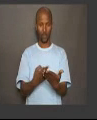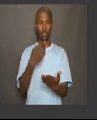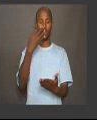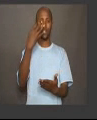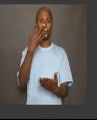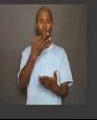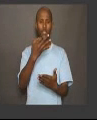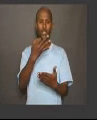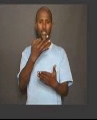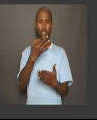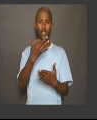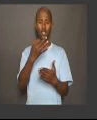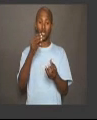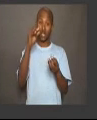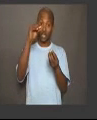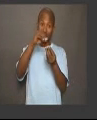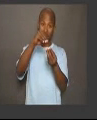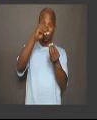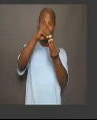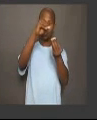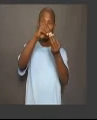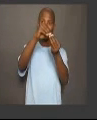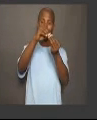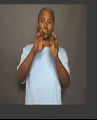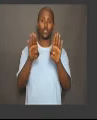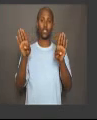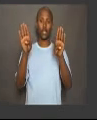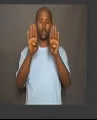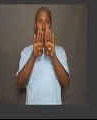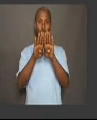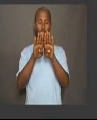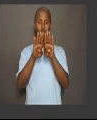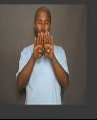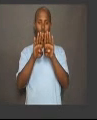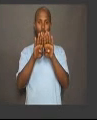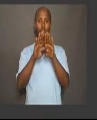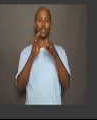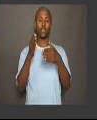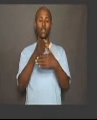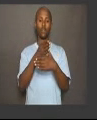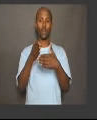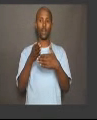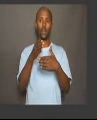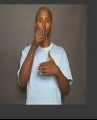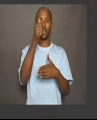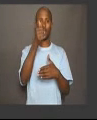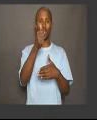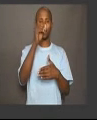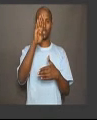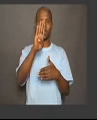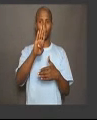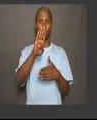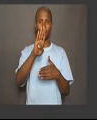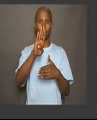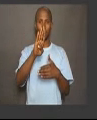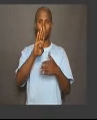is strictly increasing on the closed interval a, c and